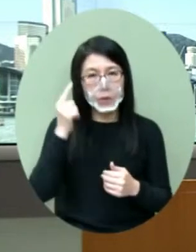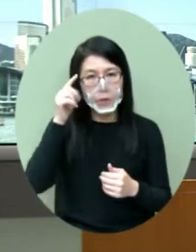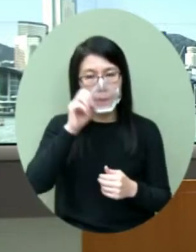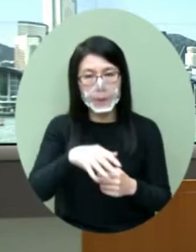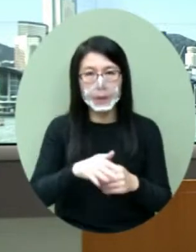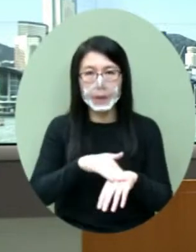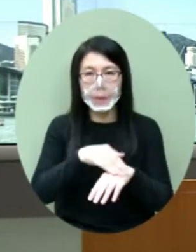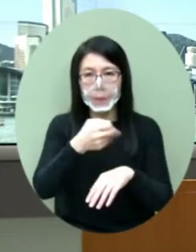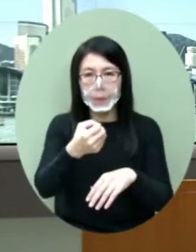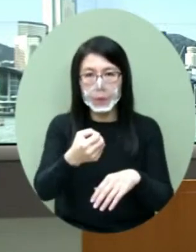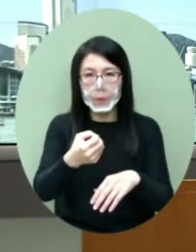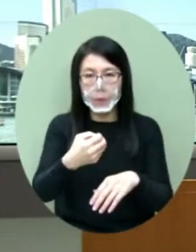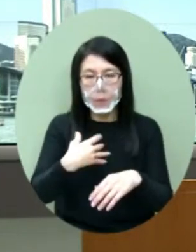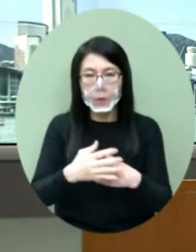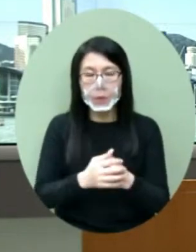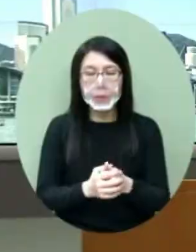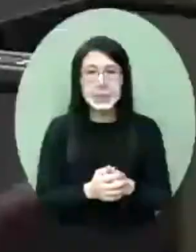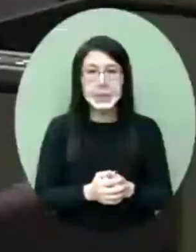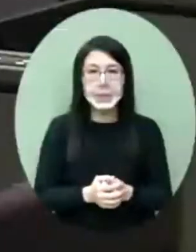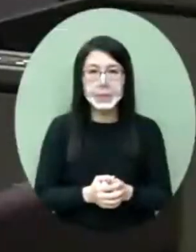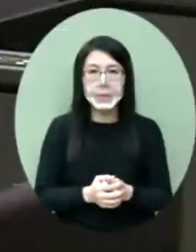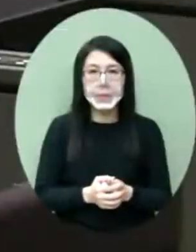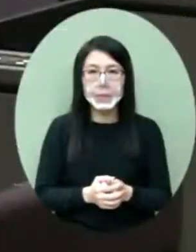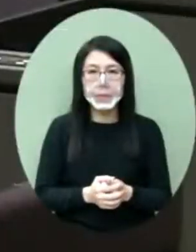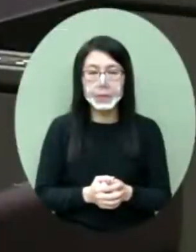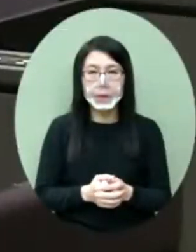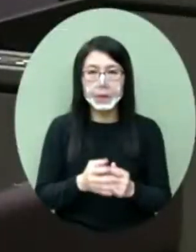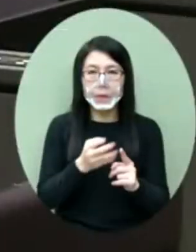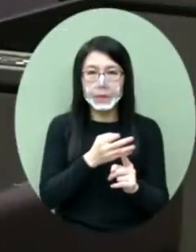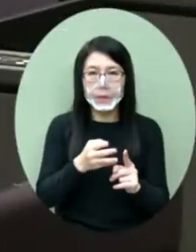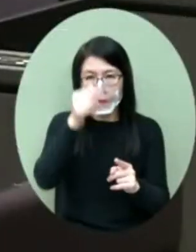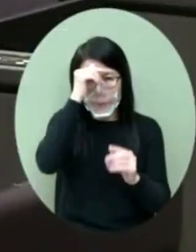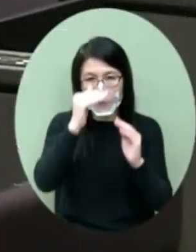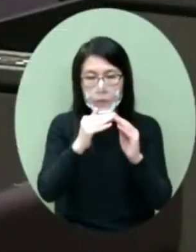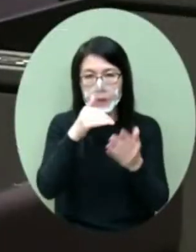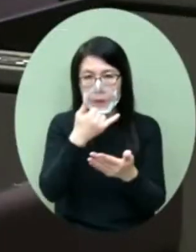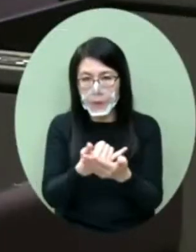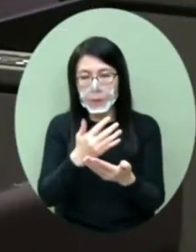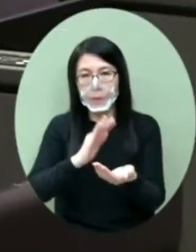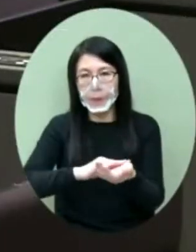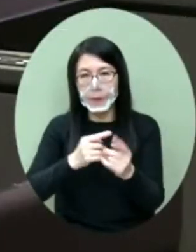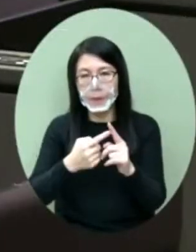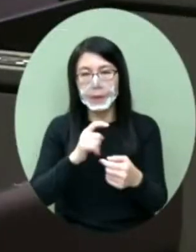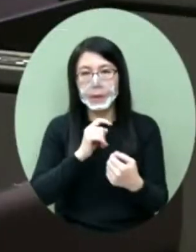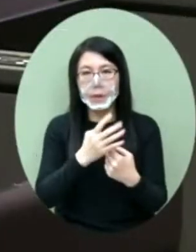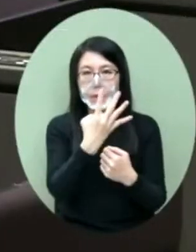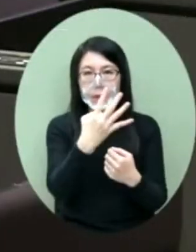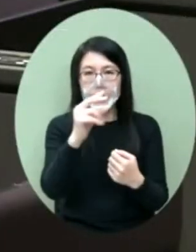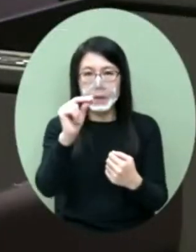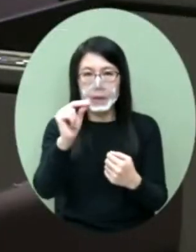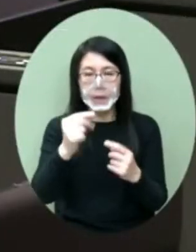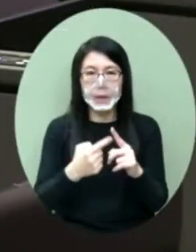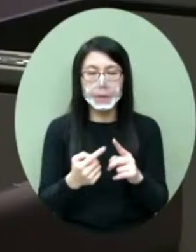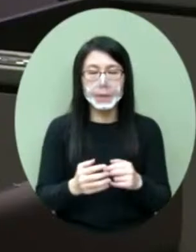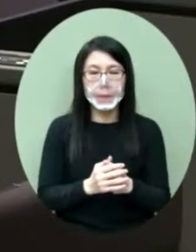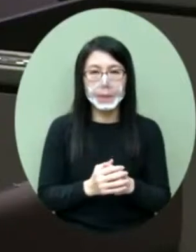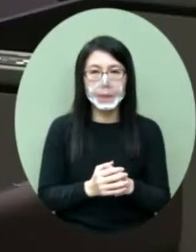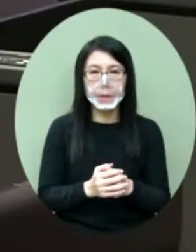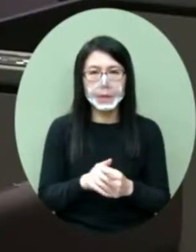HK01. Just now, it was mentioned that the deaths outside the